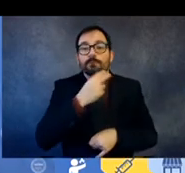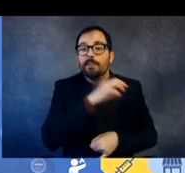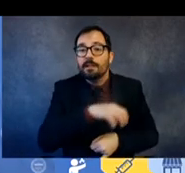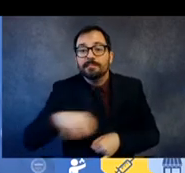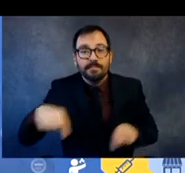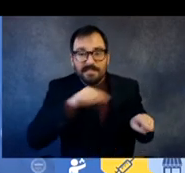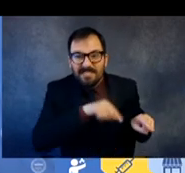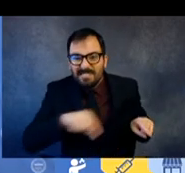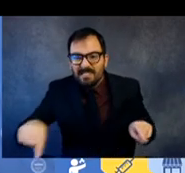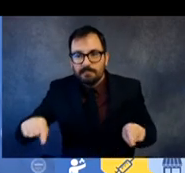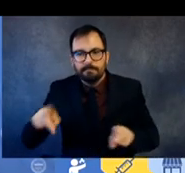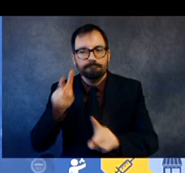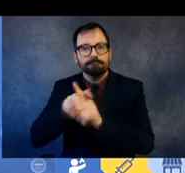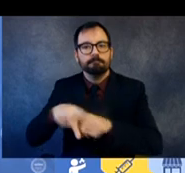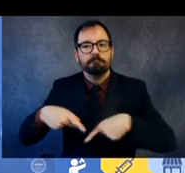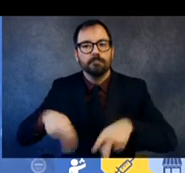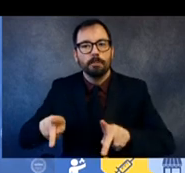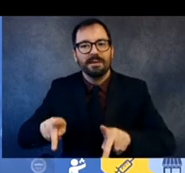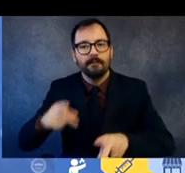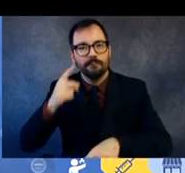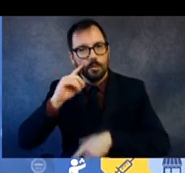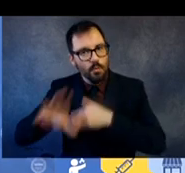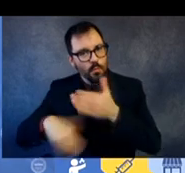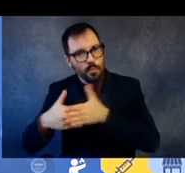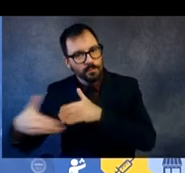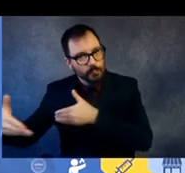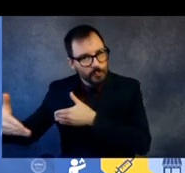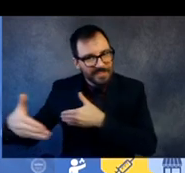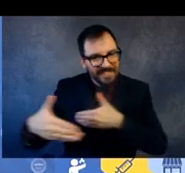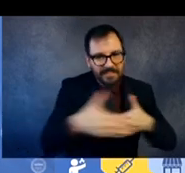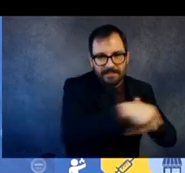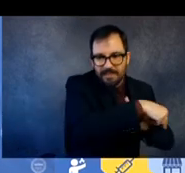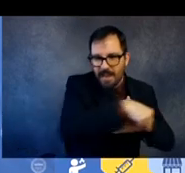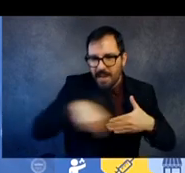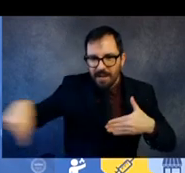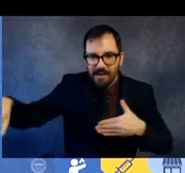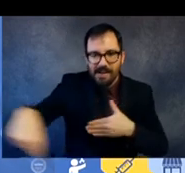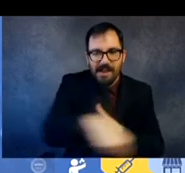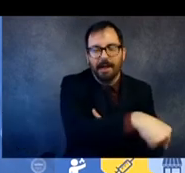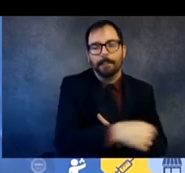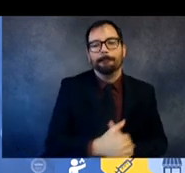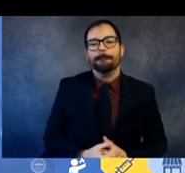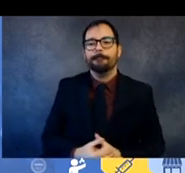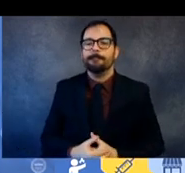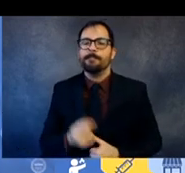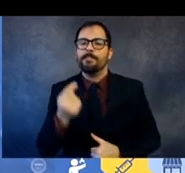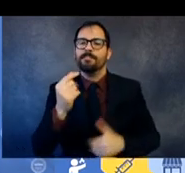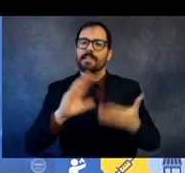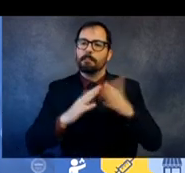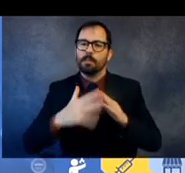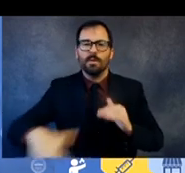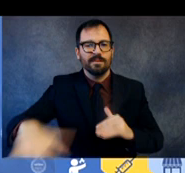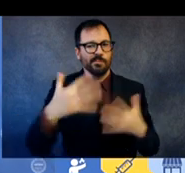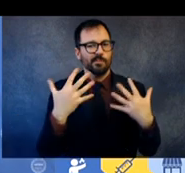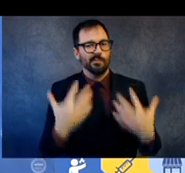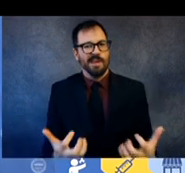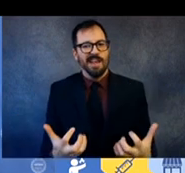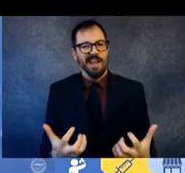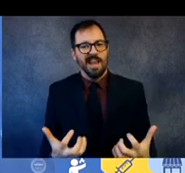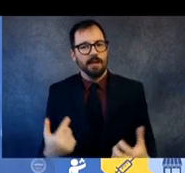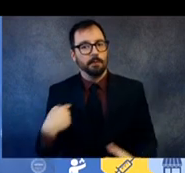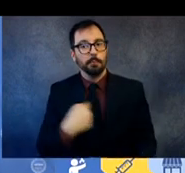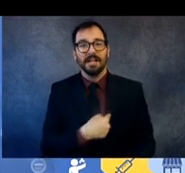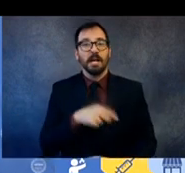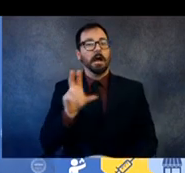And it's a little bit of the community wanting it on the first, not beforehand, and an inconvenience to the neighbors, and inconvenience to people. So that's why we did